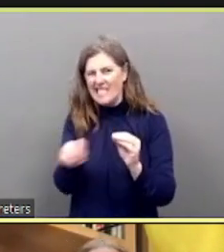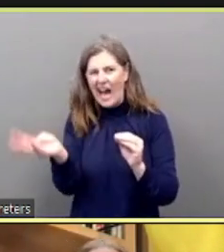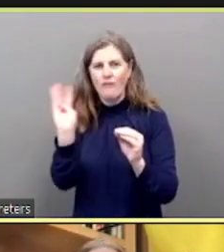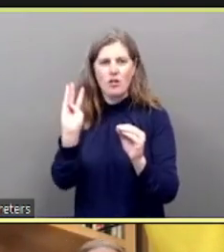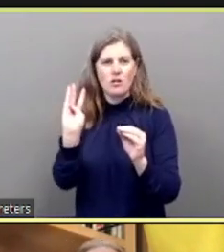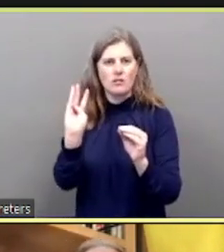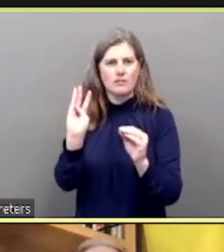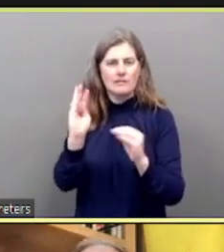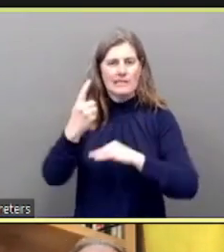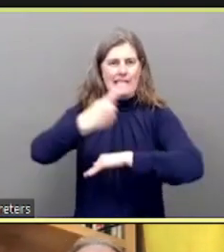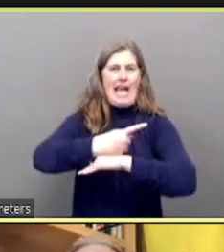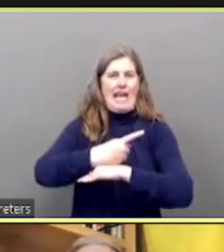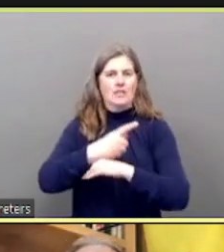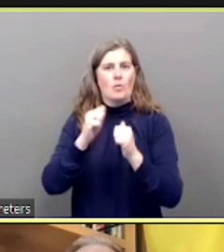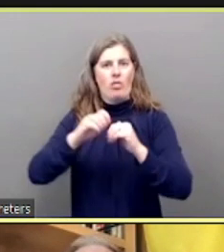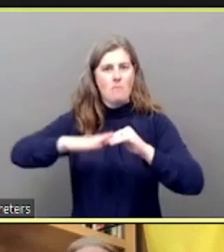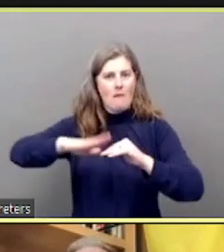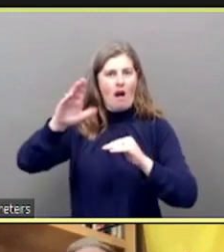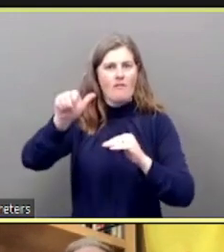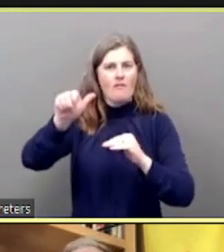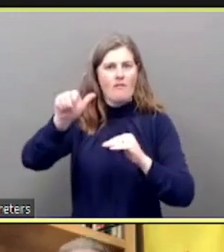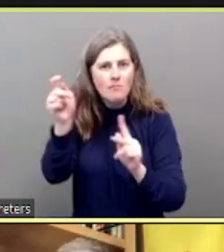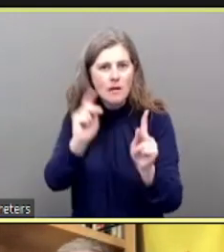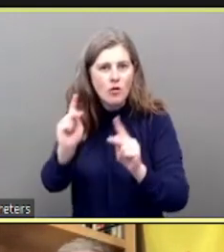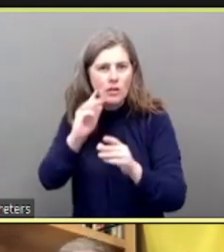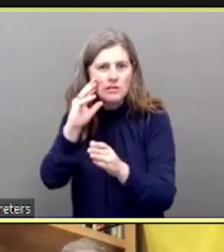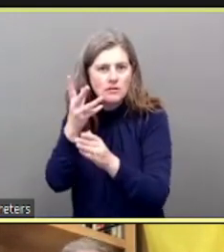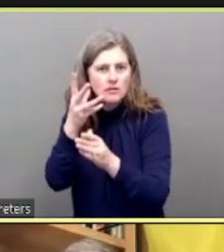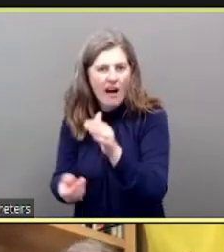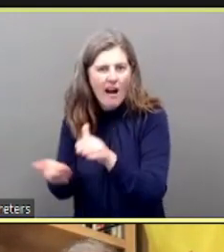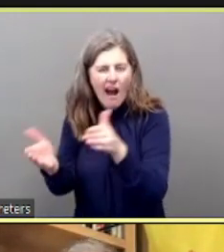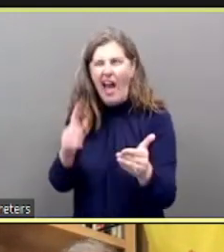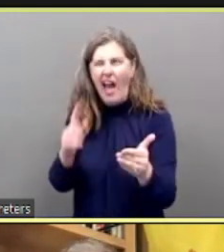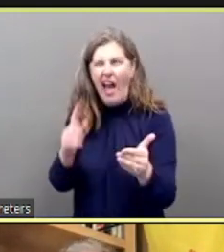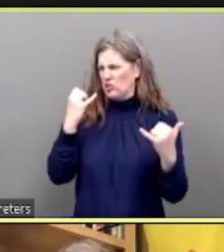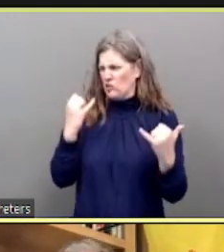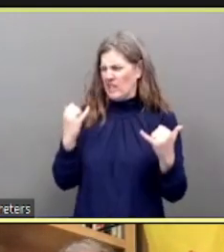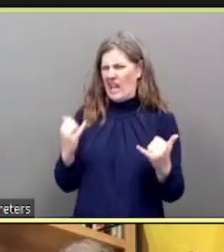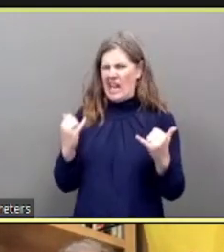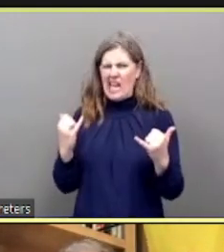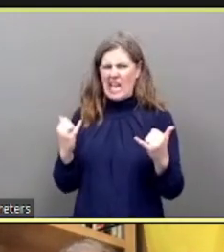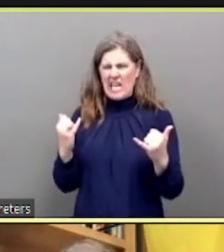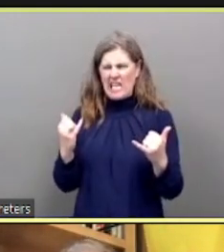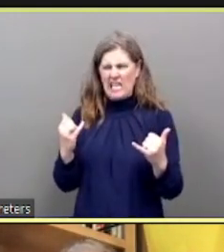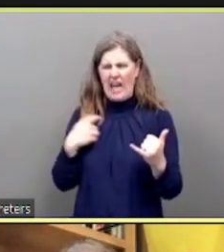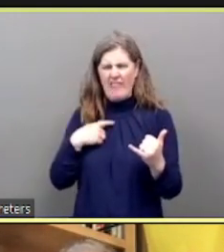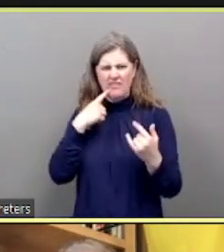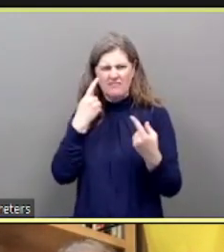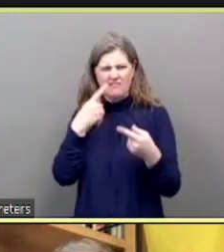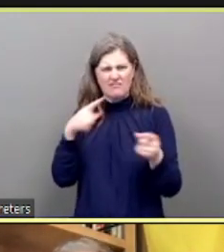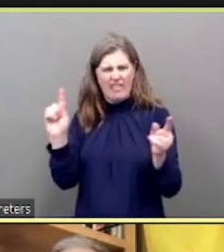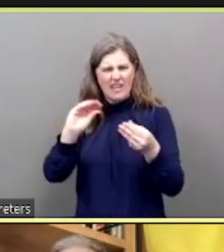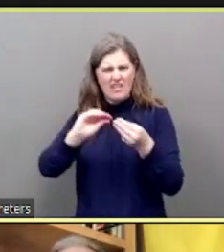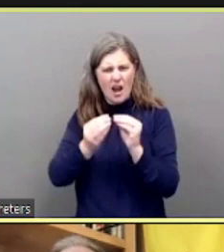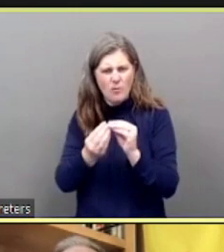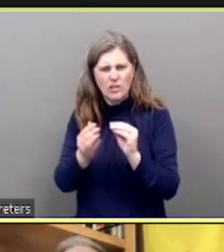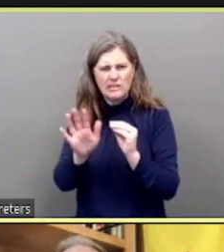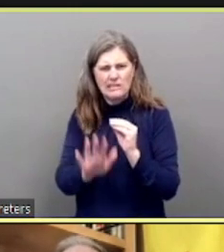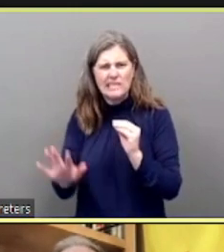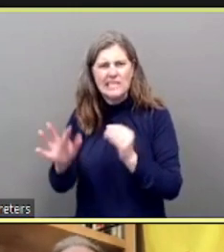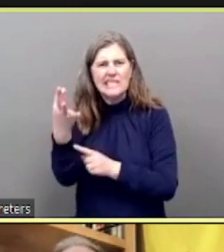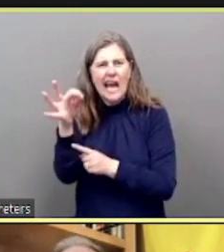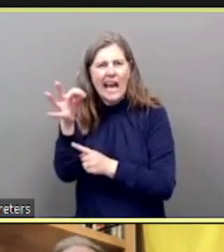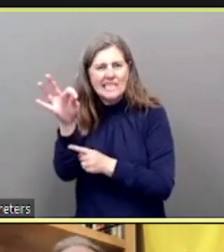double-digit days, more than 10 people dying. I think today we anticipate that we'll end up reporting, as I mentioned, 19